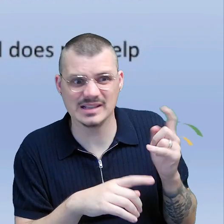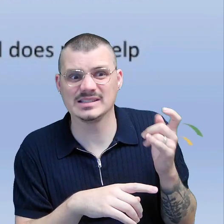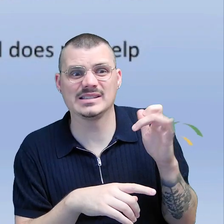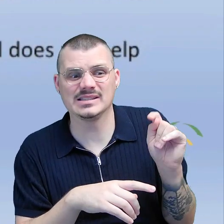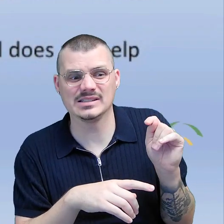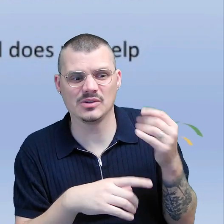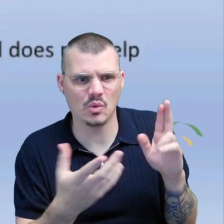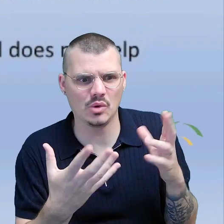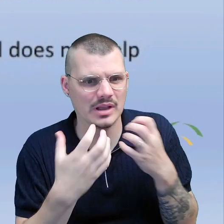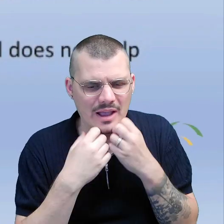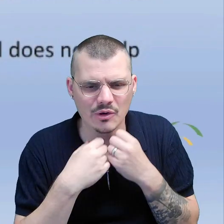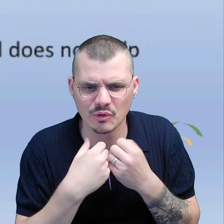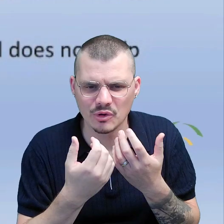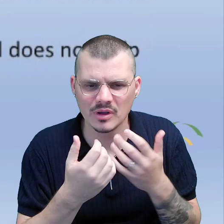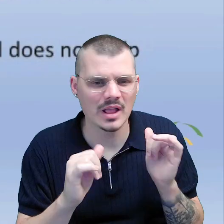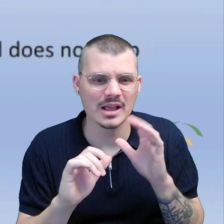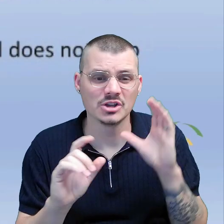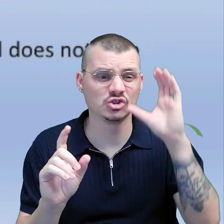exist or care.